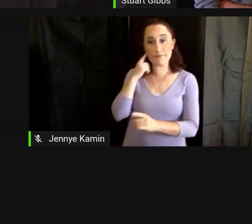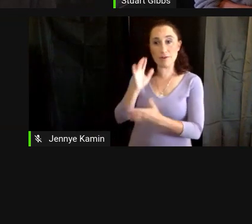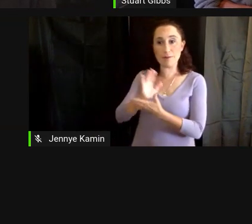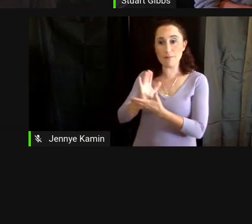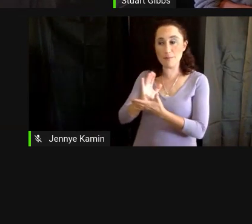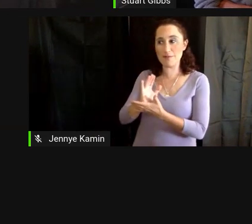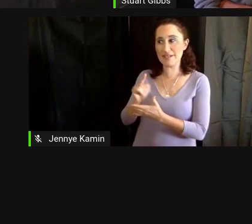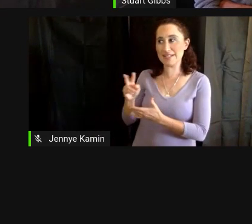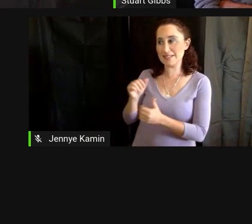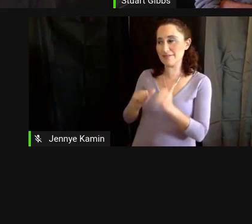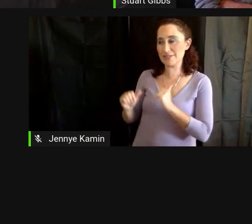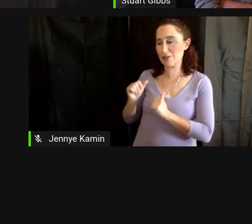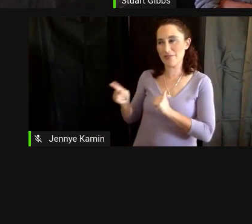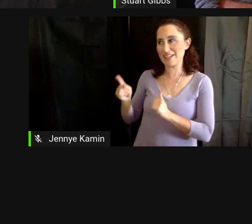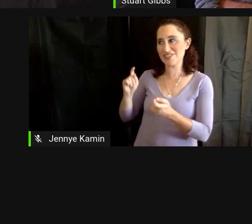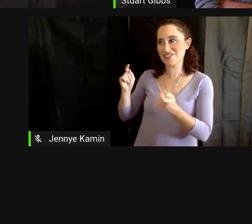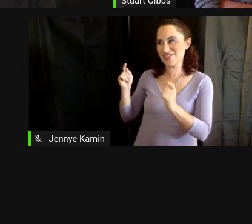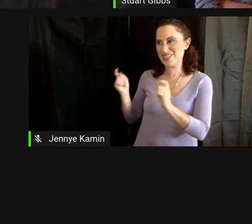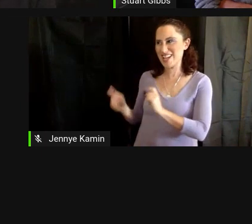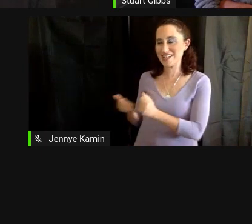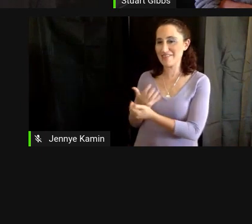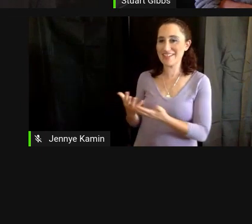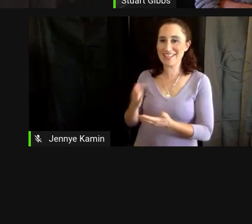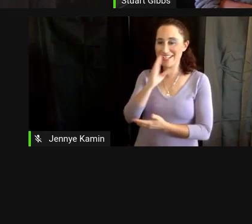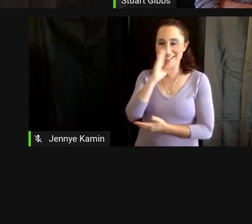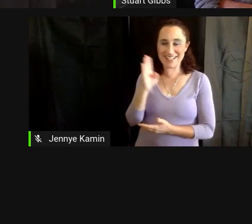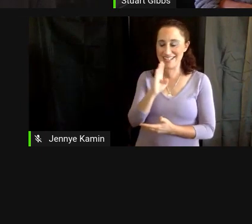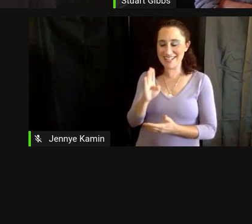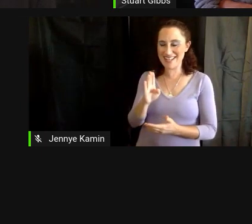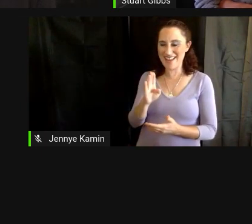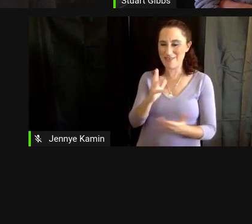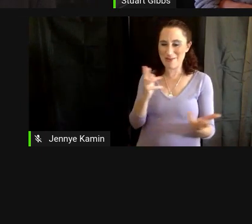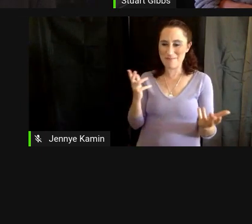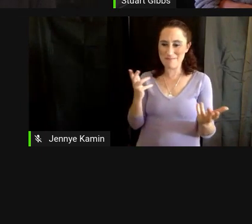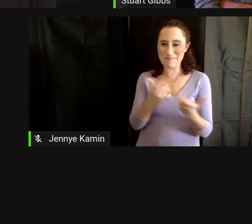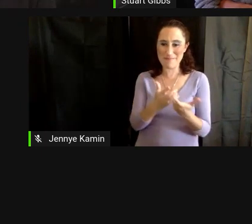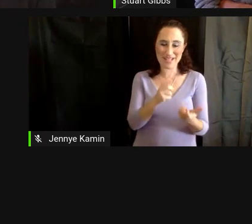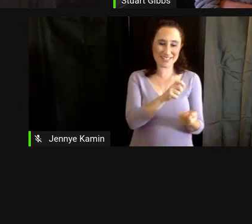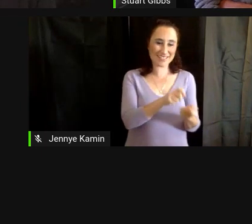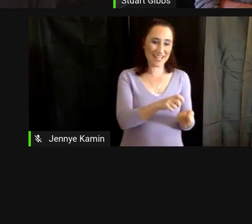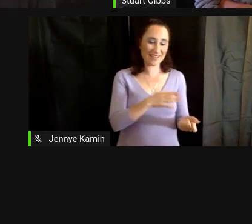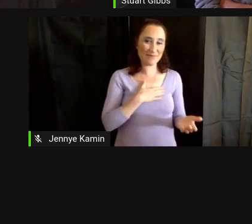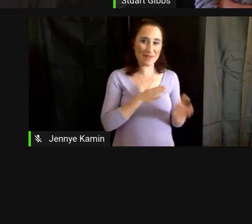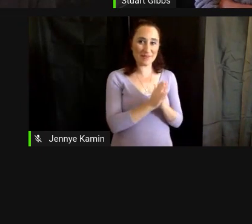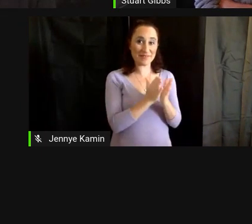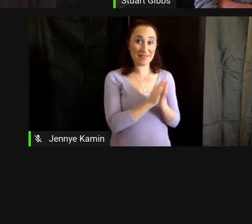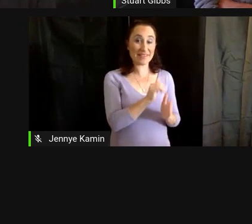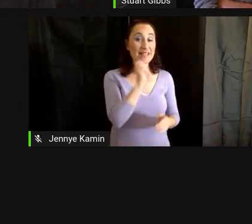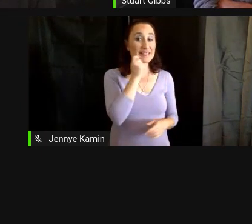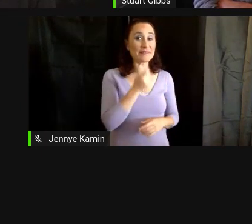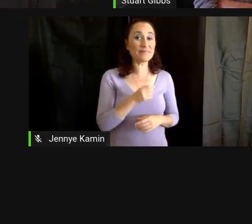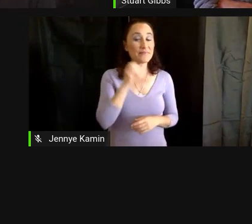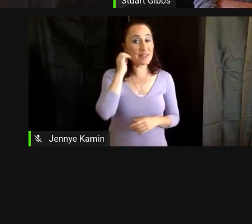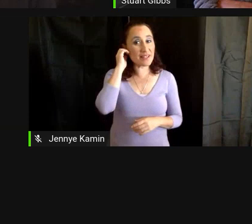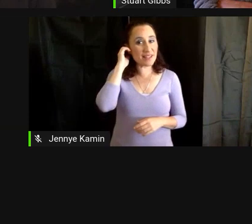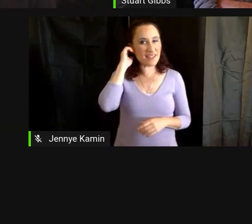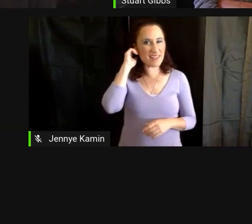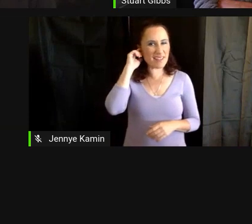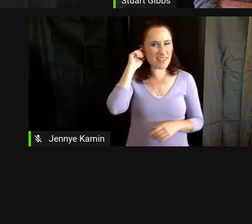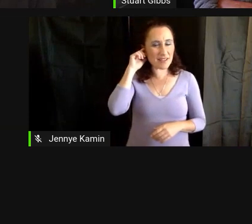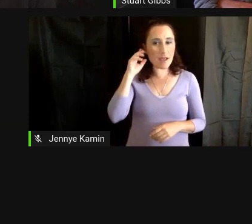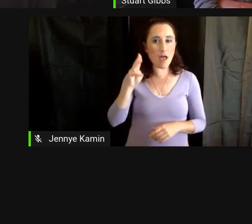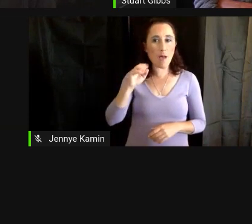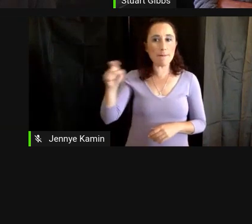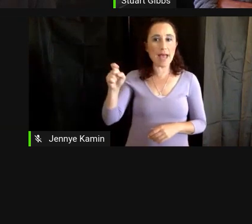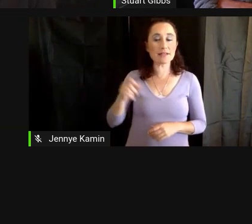totally rewriting it and reworking it anyway. So it's never exactly what I wrote. Uh-huh. That's cool. And how about